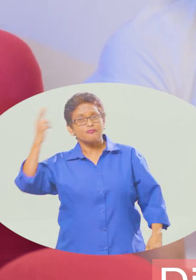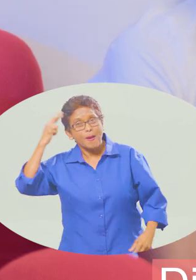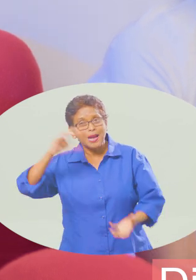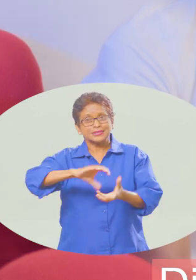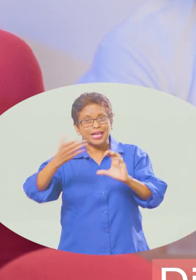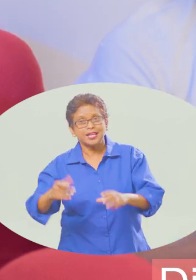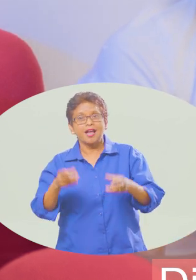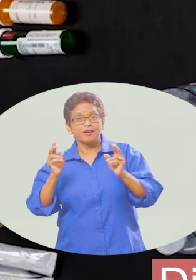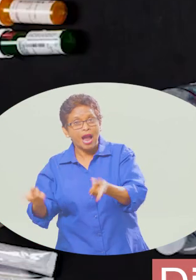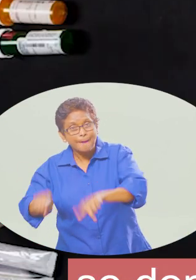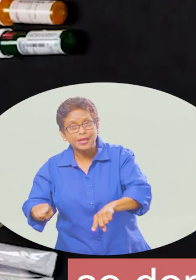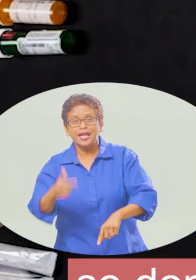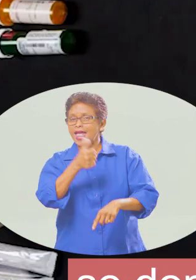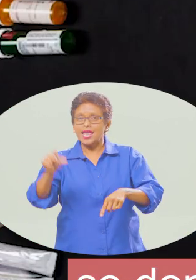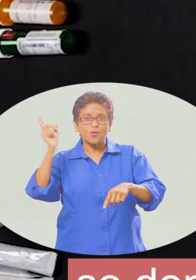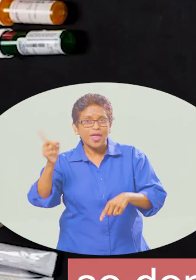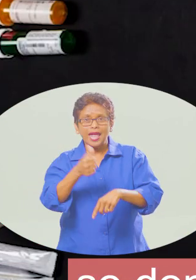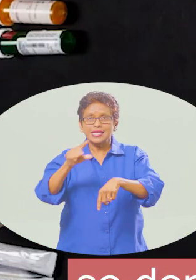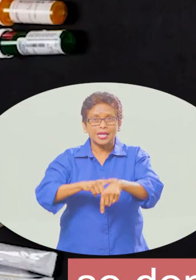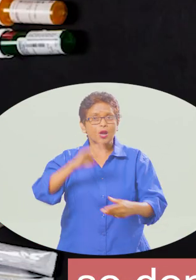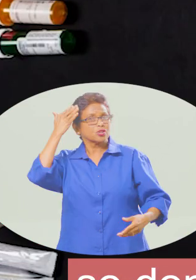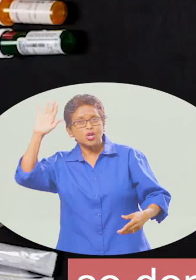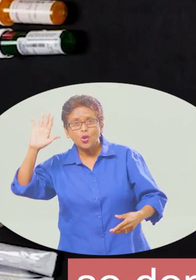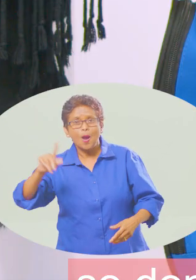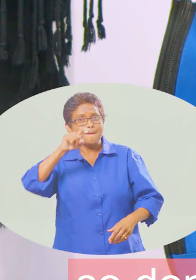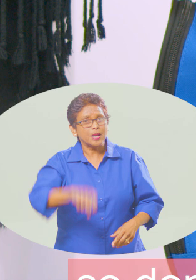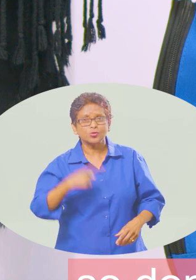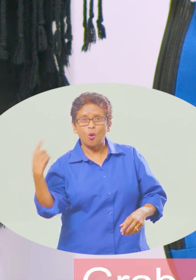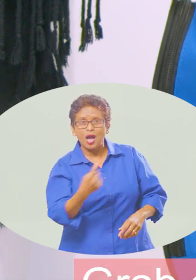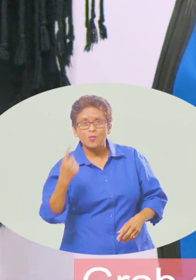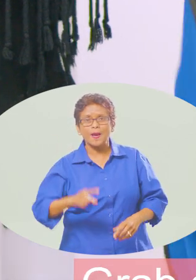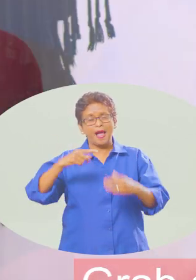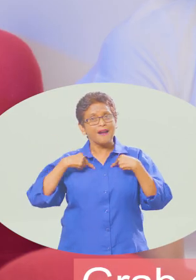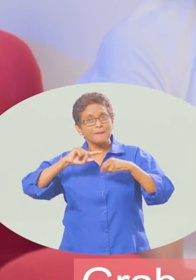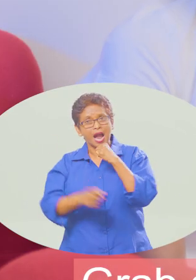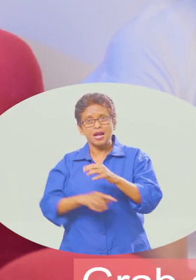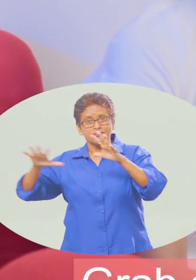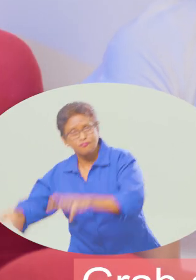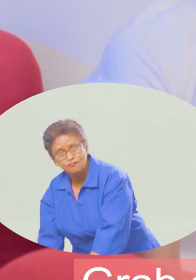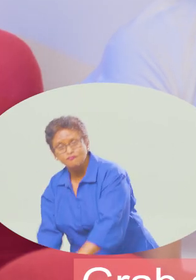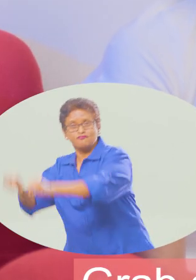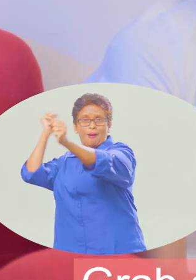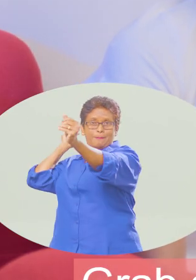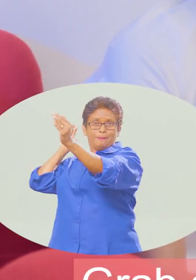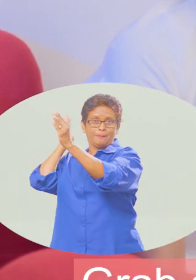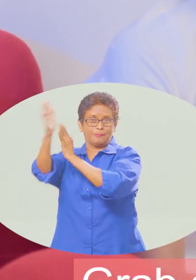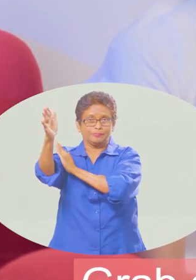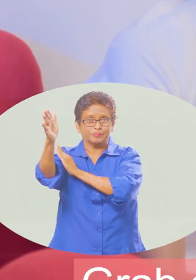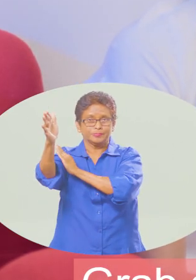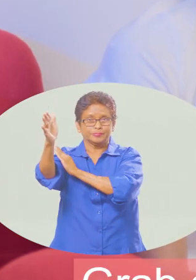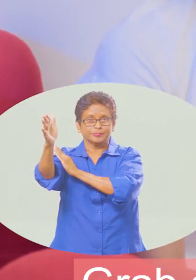strike anywhere, anytime, so don't be caught off guard. Always have a grab-and-go bag nearby wherever you